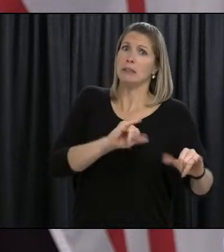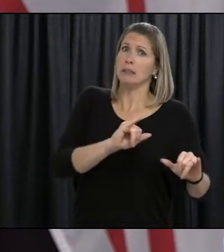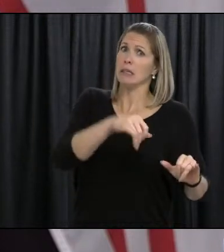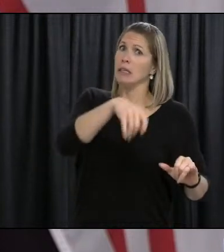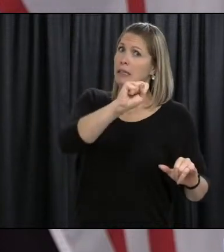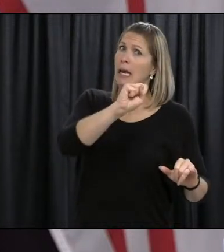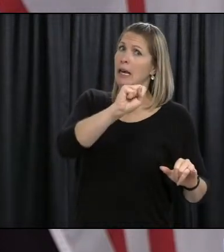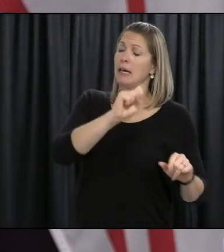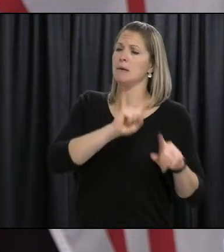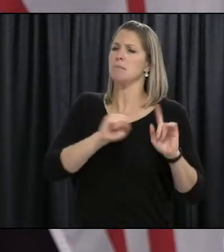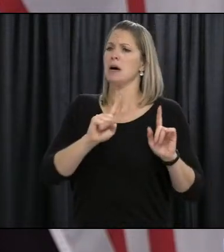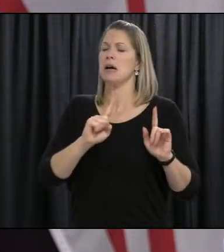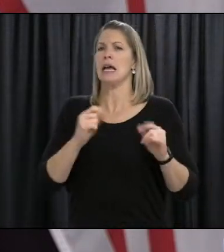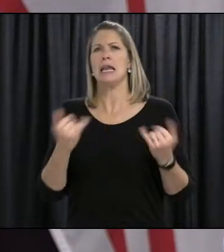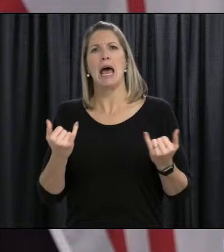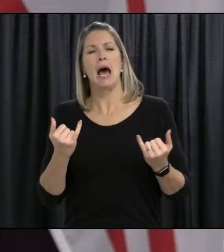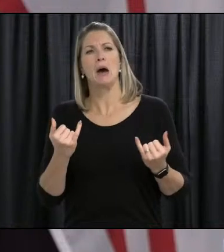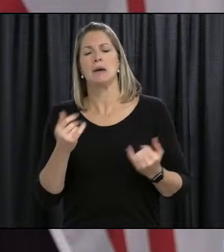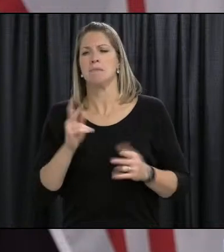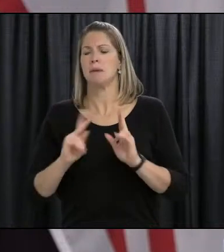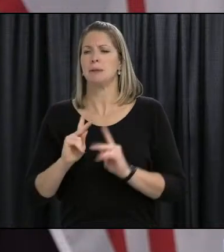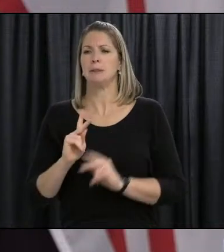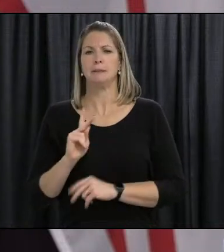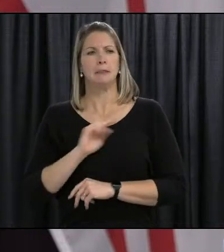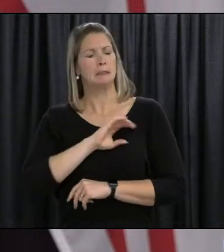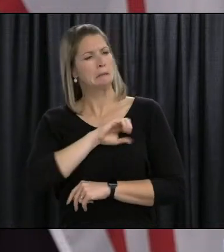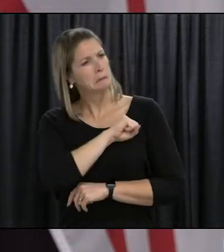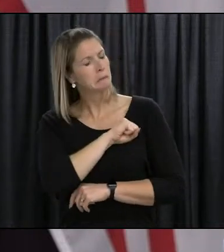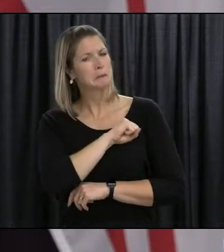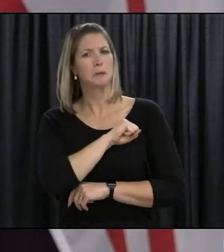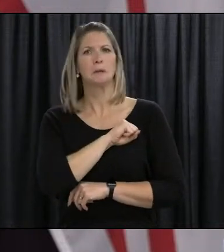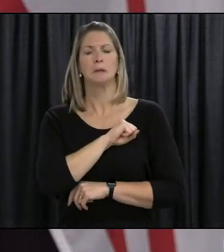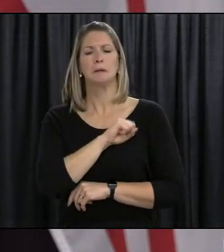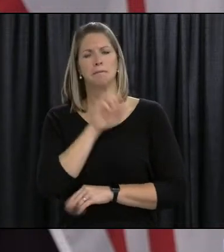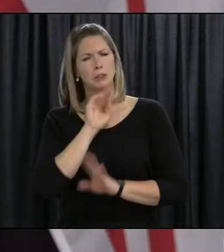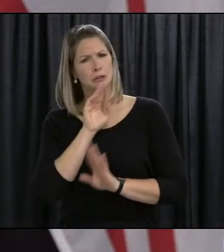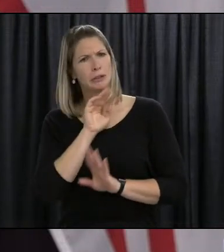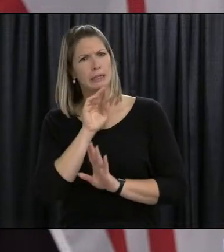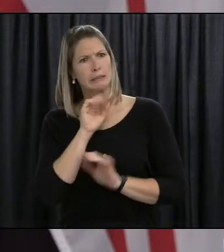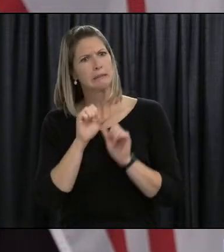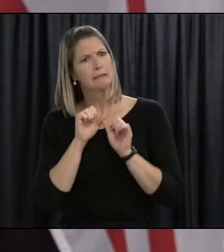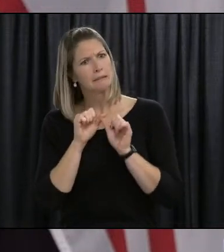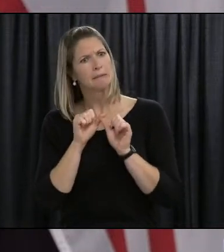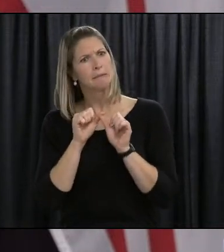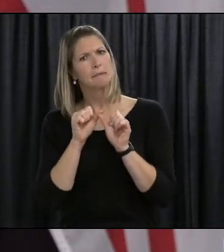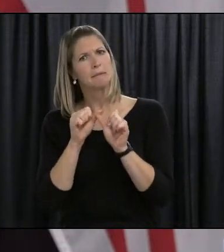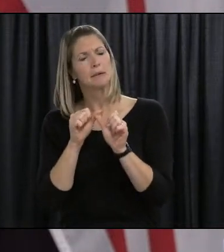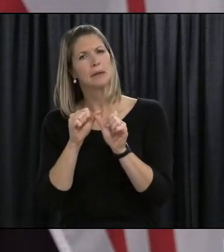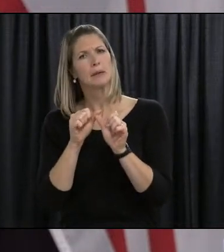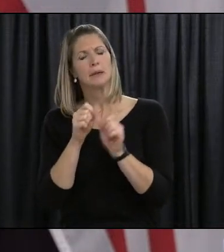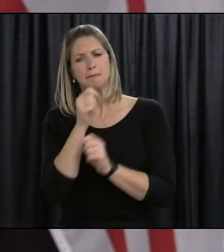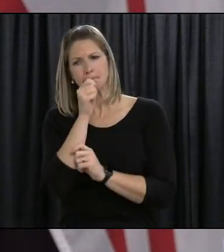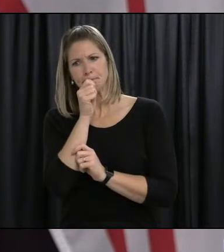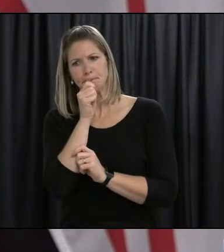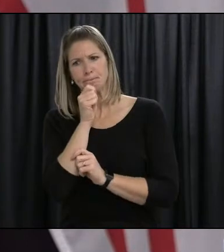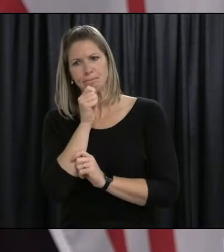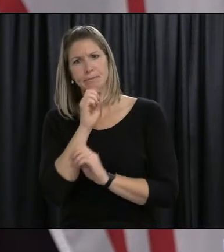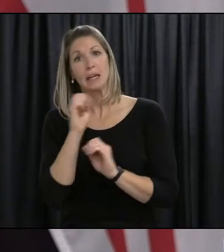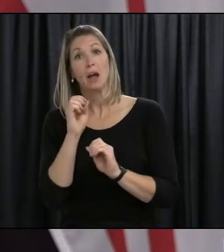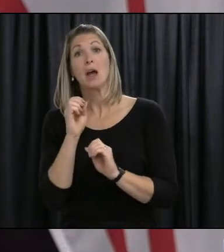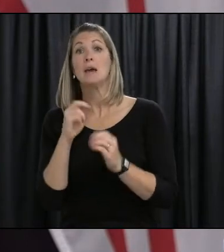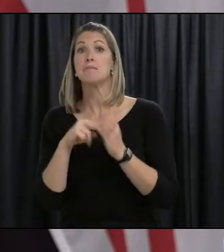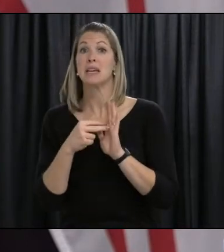of fatigue and a little bit of frustration. And some of that occasionally spills over into